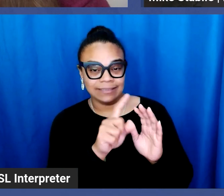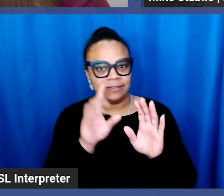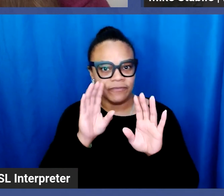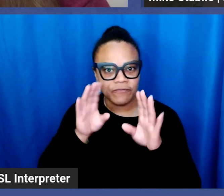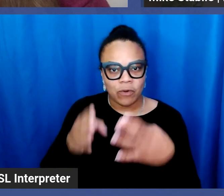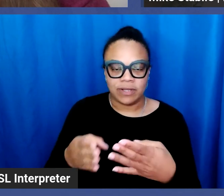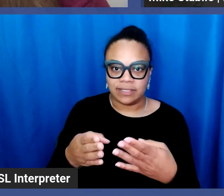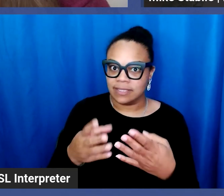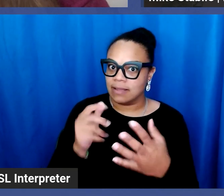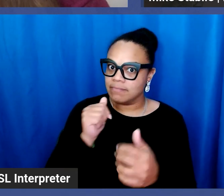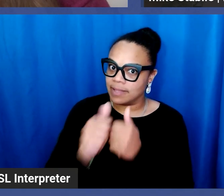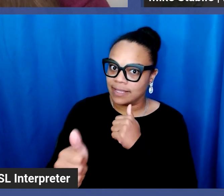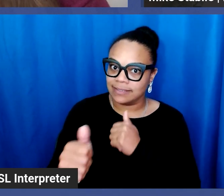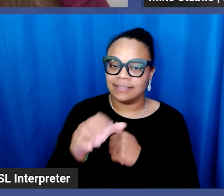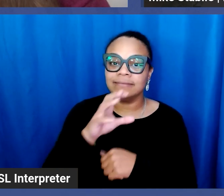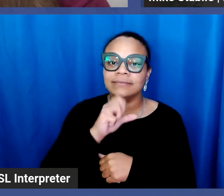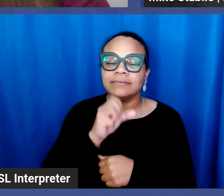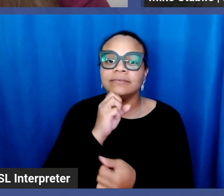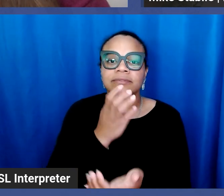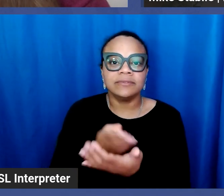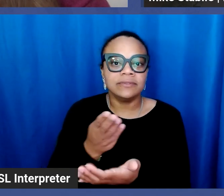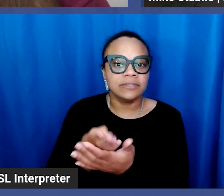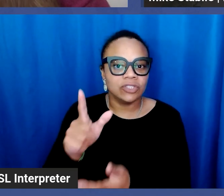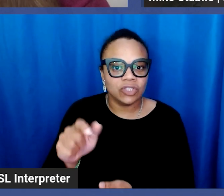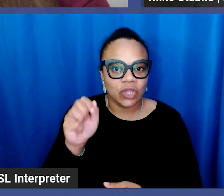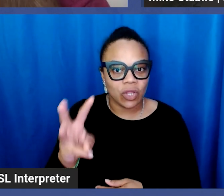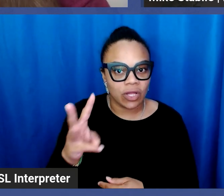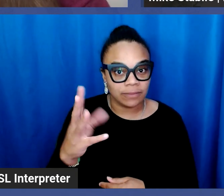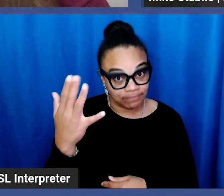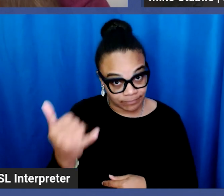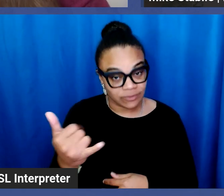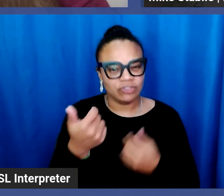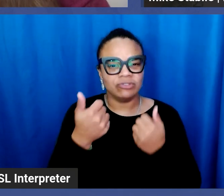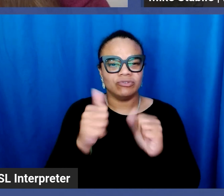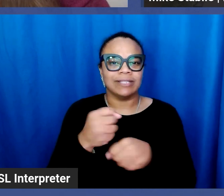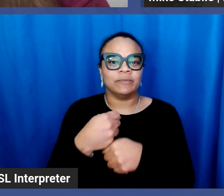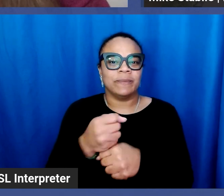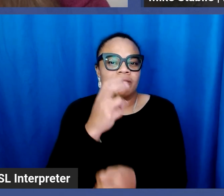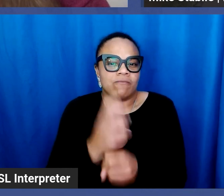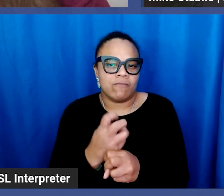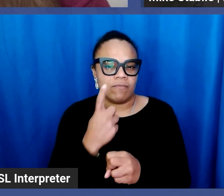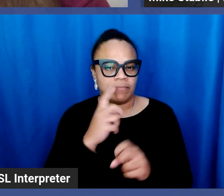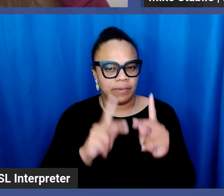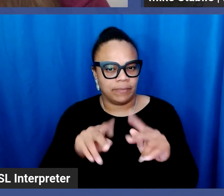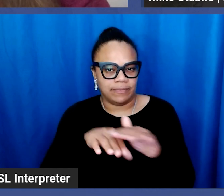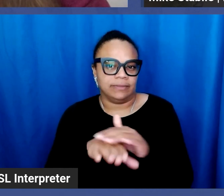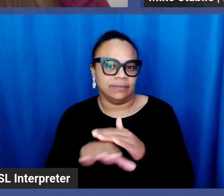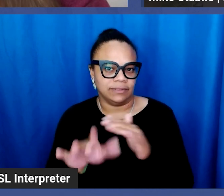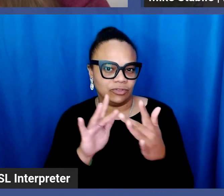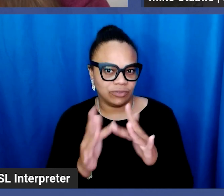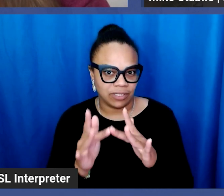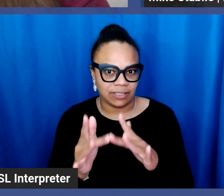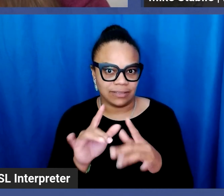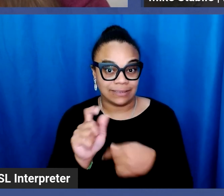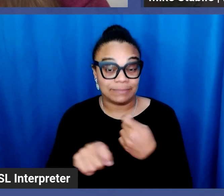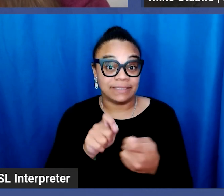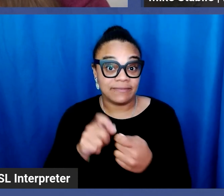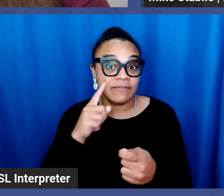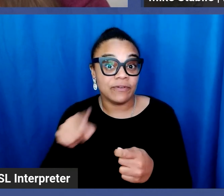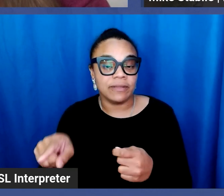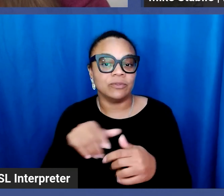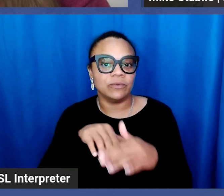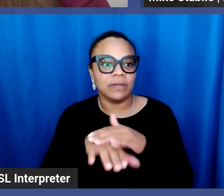passing age verification laws to make it hard for people to access the internet, specifically to access controversial